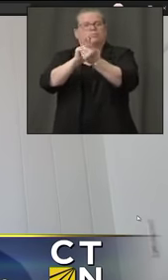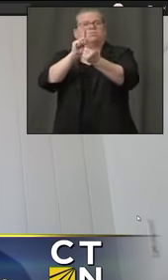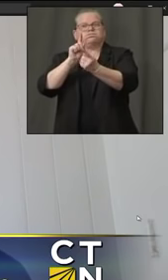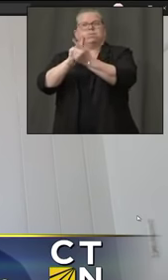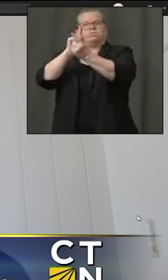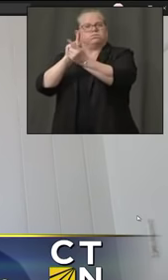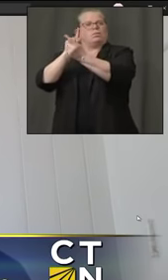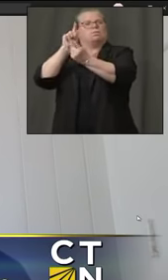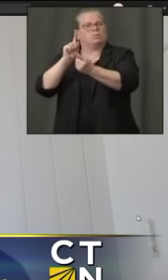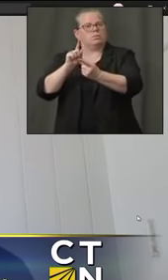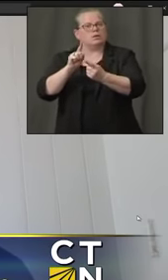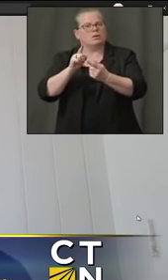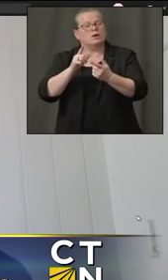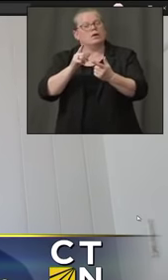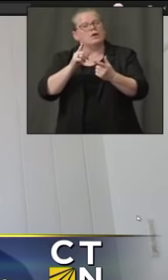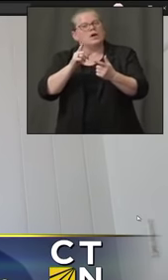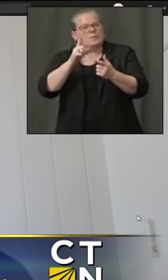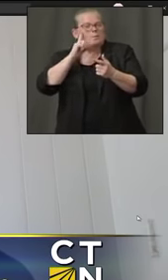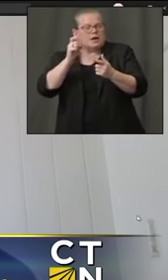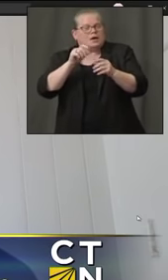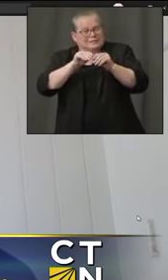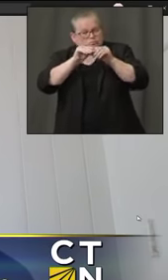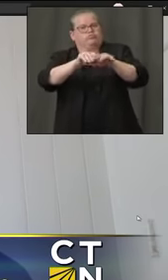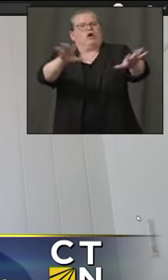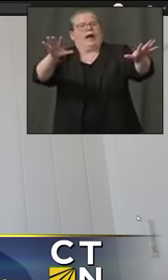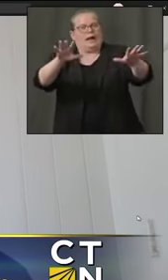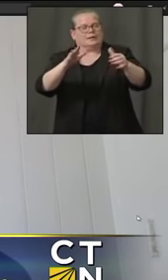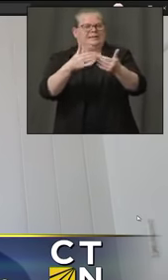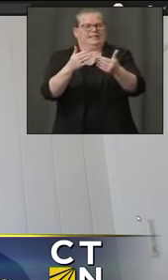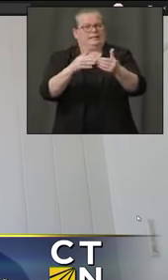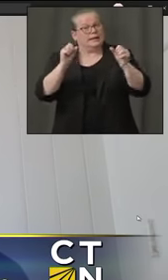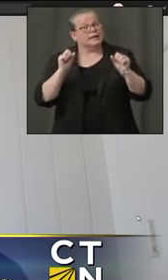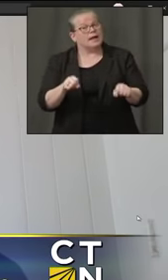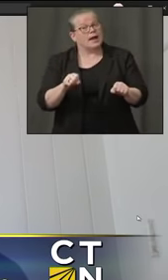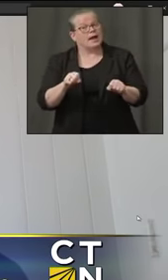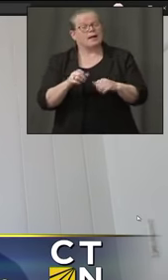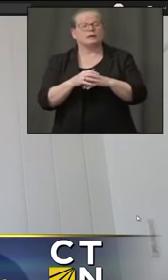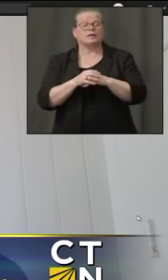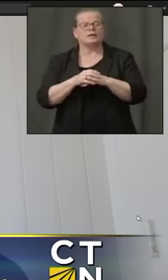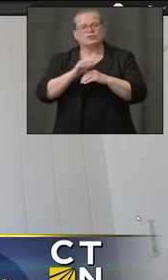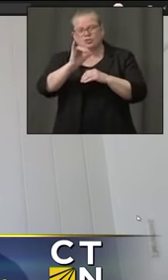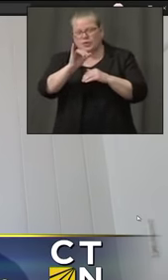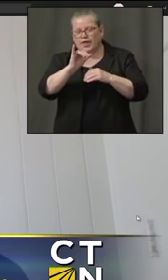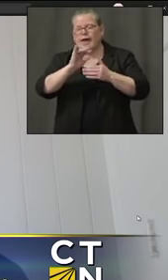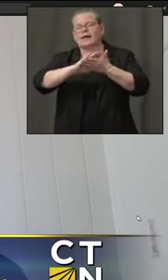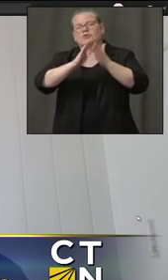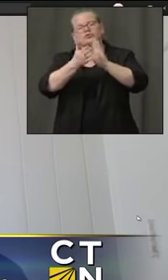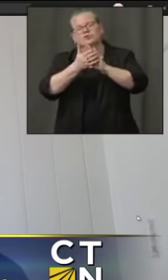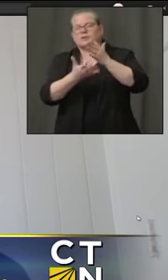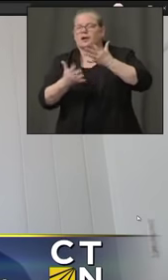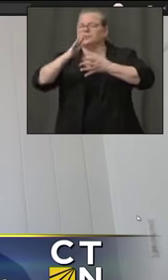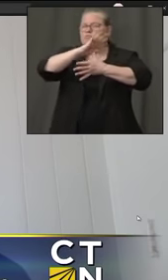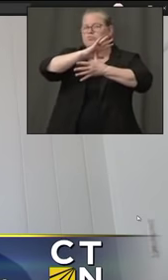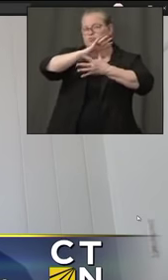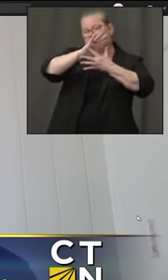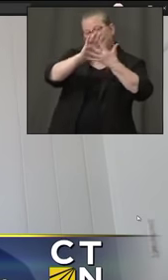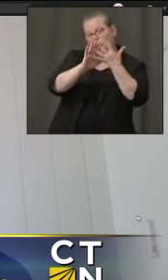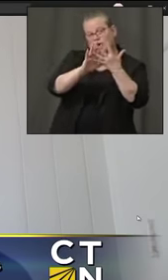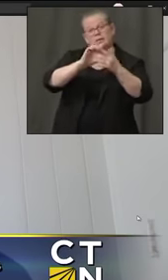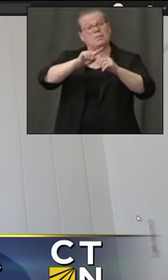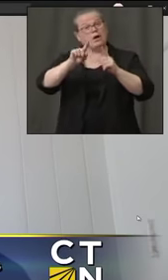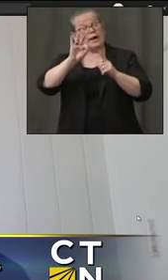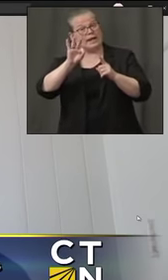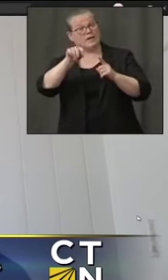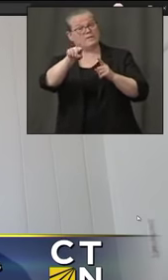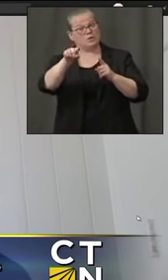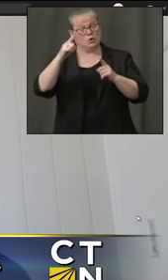people who are in high-risk situations or have had close exposure to someone who's tested positive. So it's really just a question of prioritization. But if you think you are